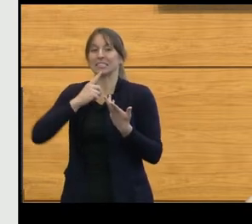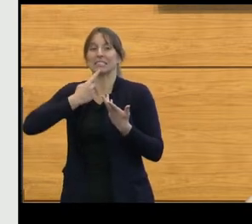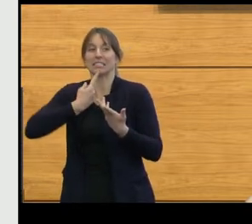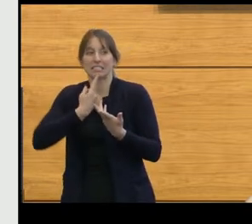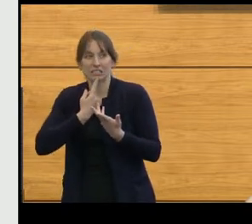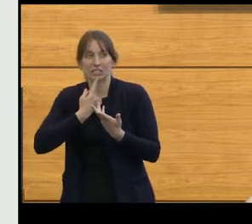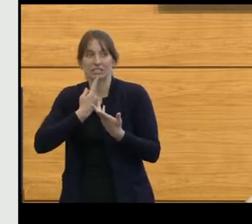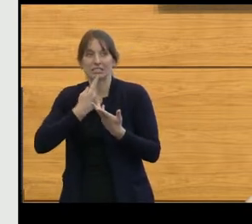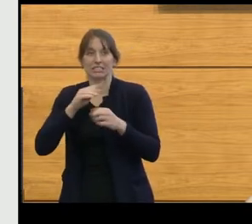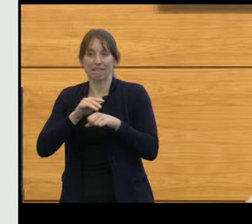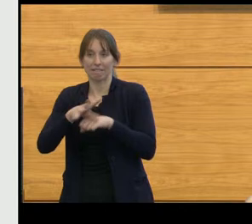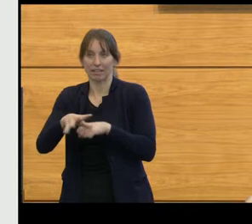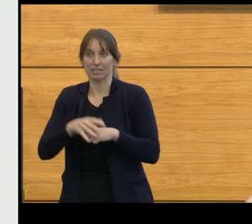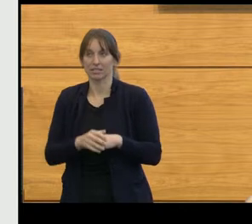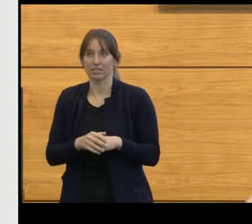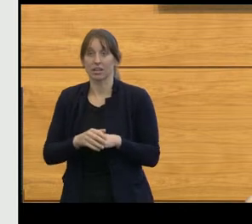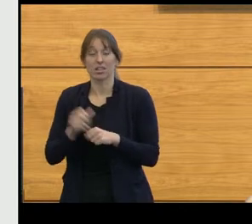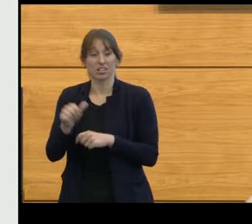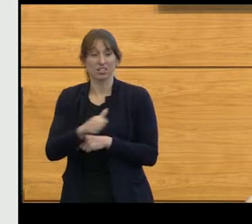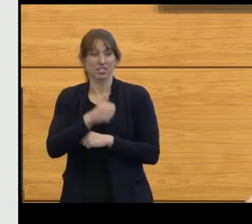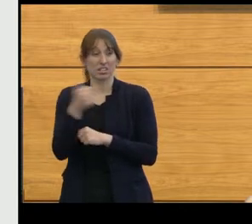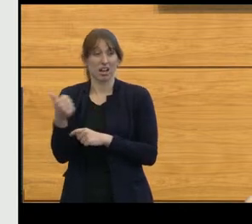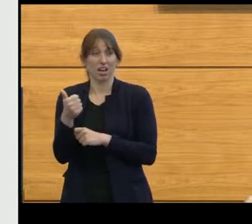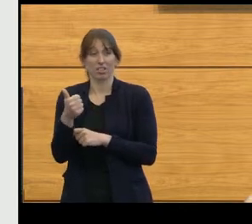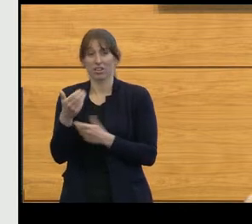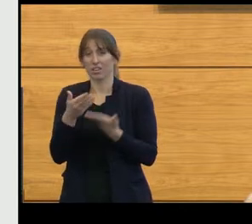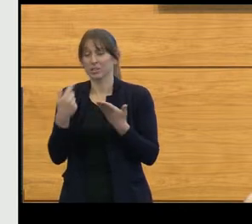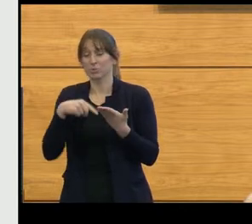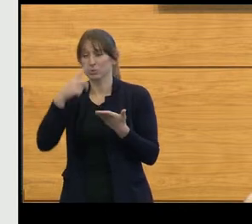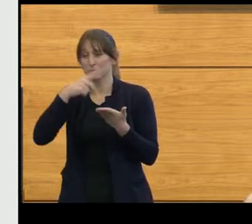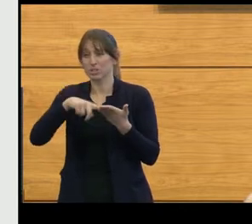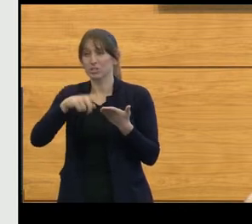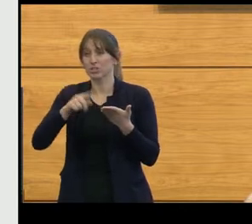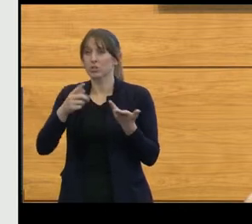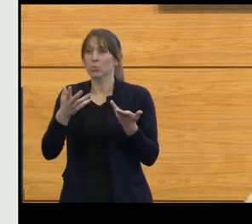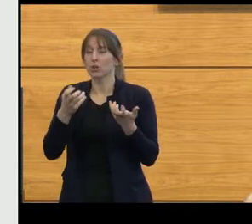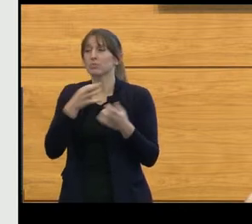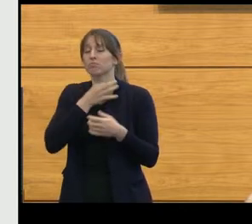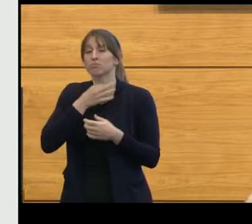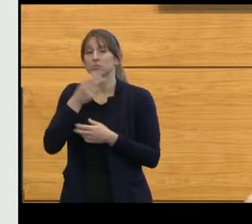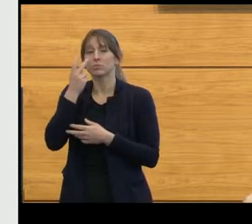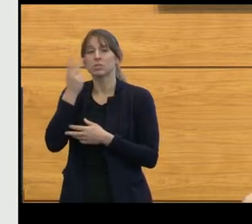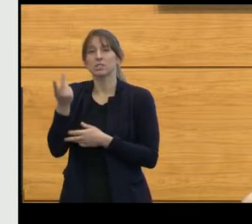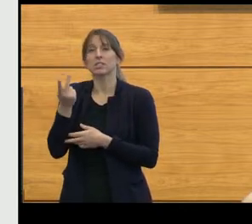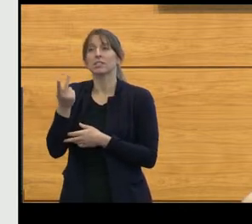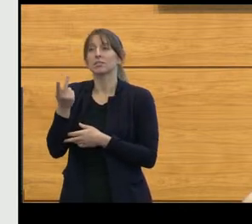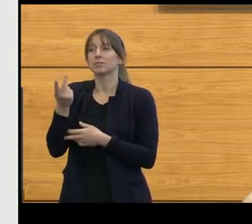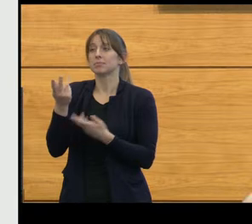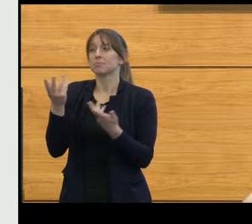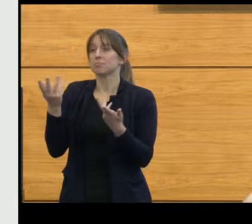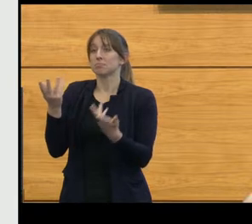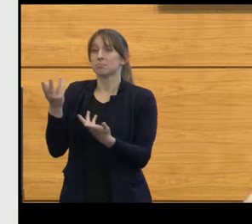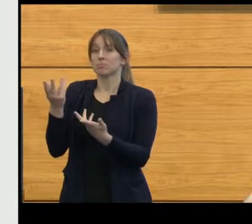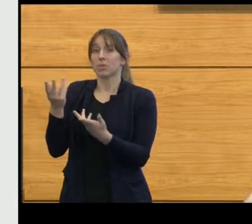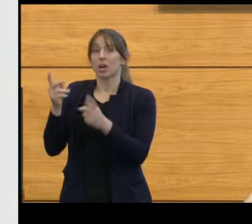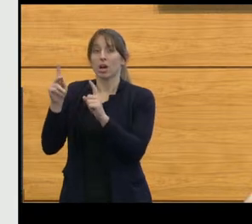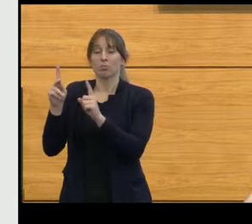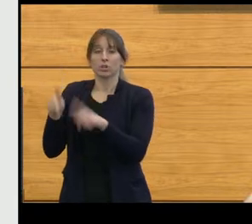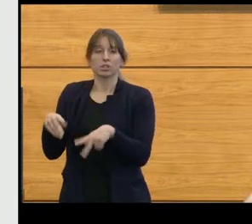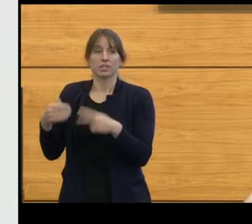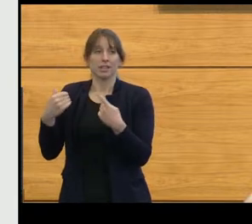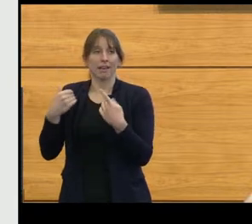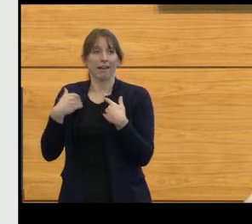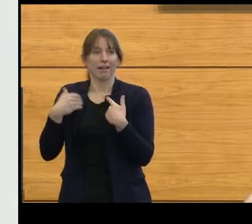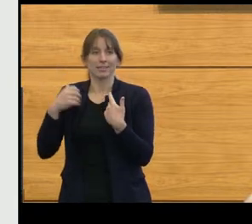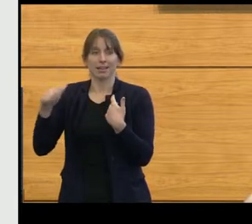our study, Dr. Robertson and I, we actually looked to see what was the outcome of patients who had had posterior fossa resections. It